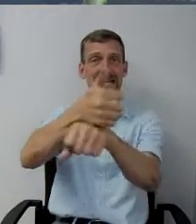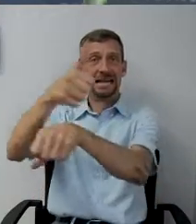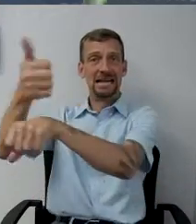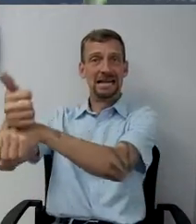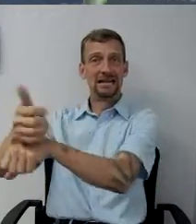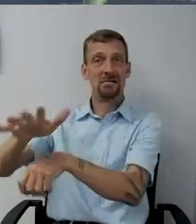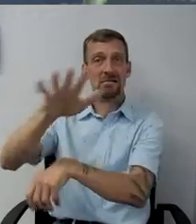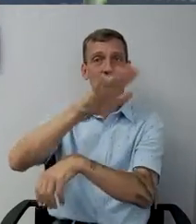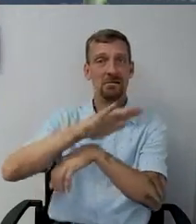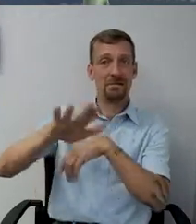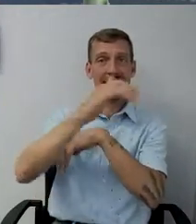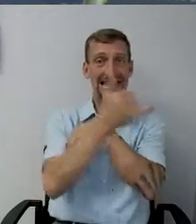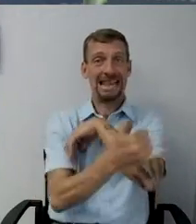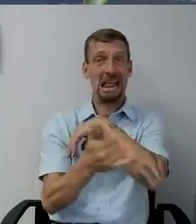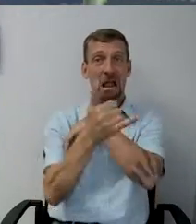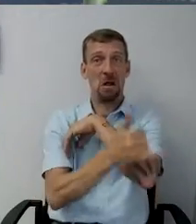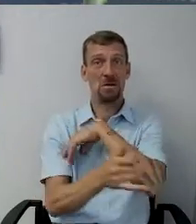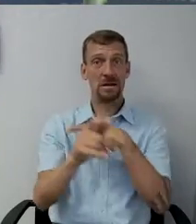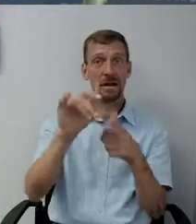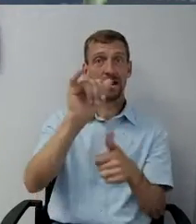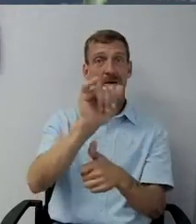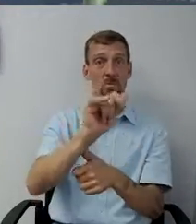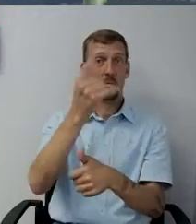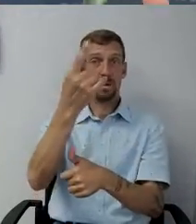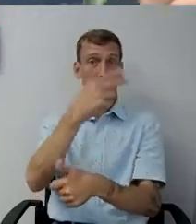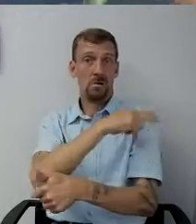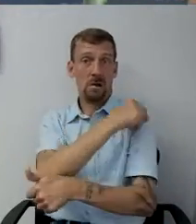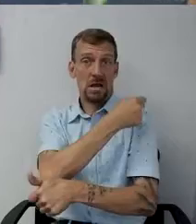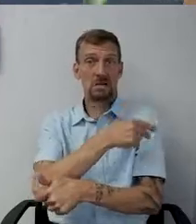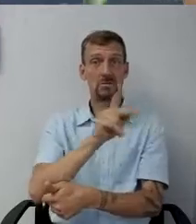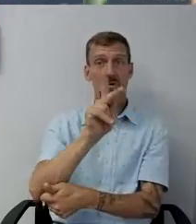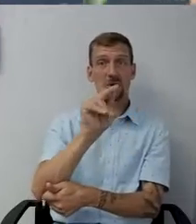the county, Kaweah Delta being one of